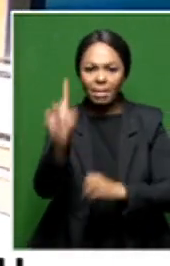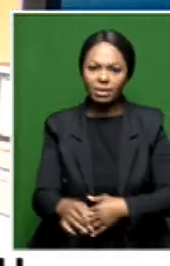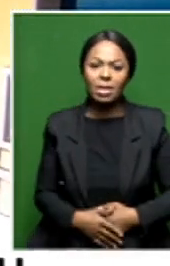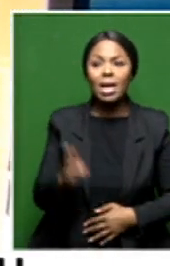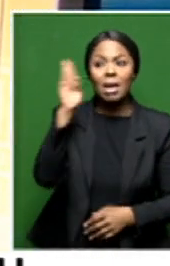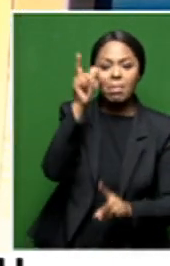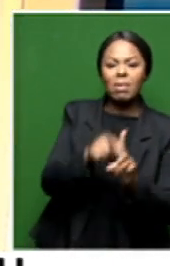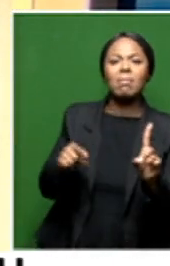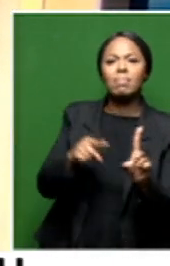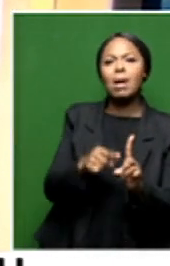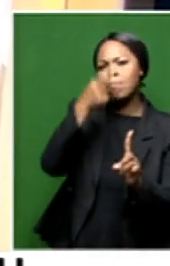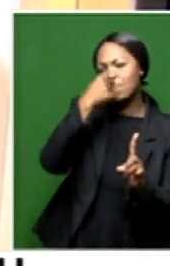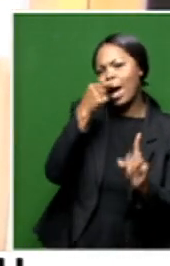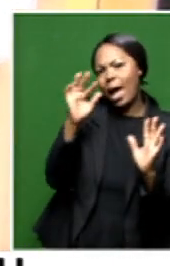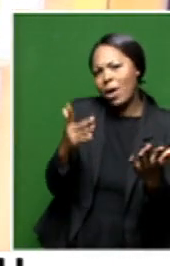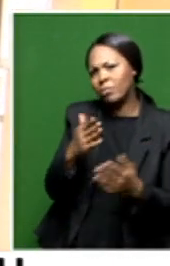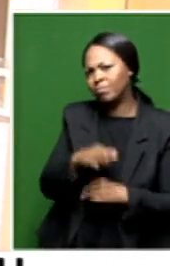Reverend?